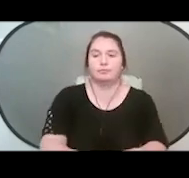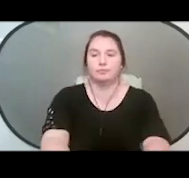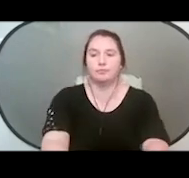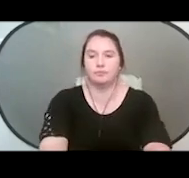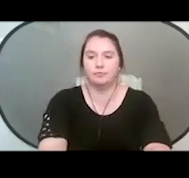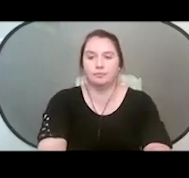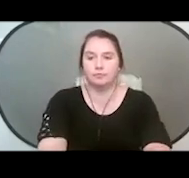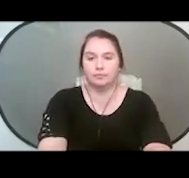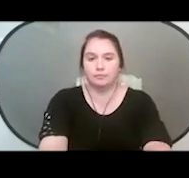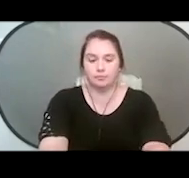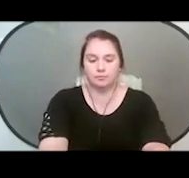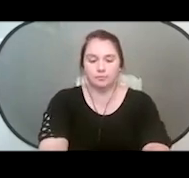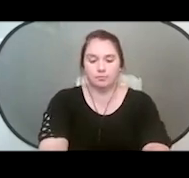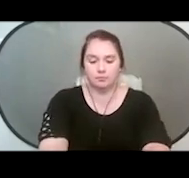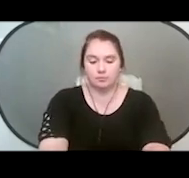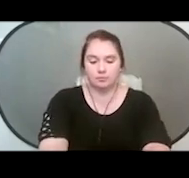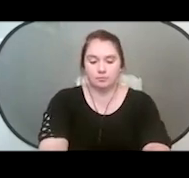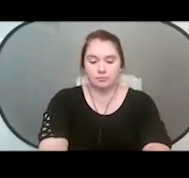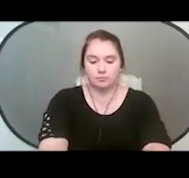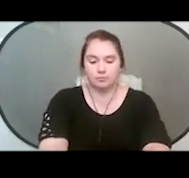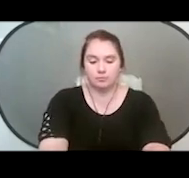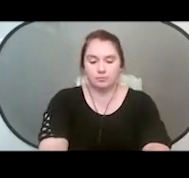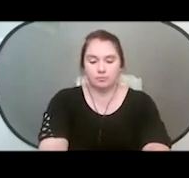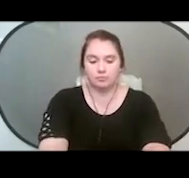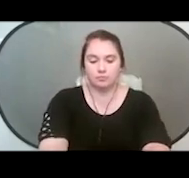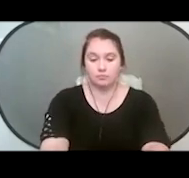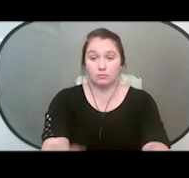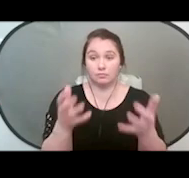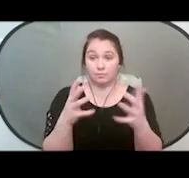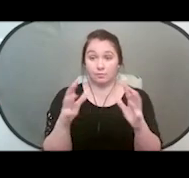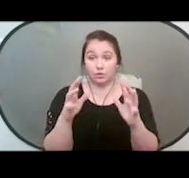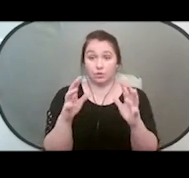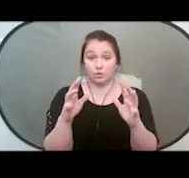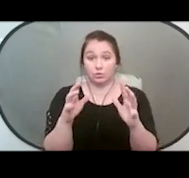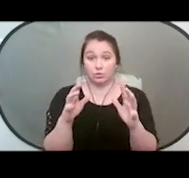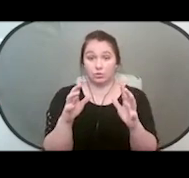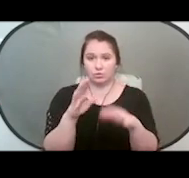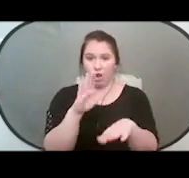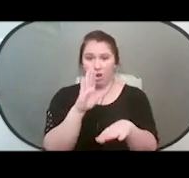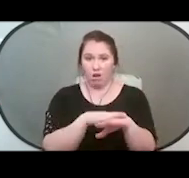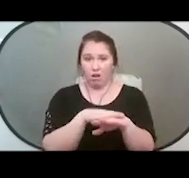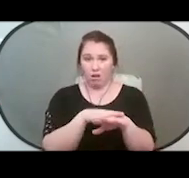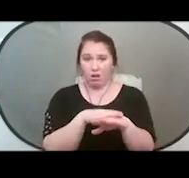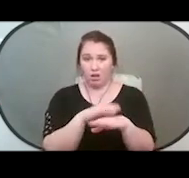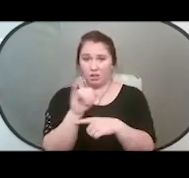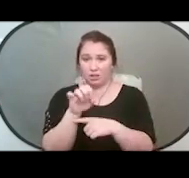Has this been activated, Jessica? There we go. Yep.